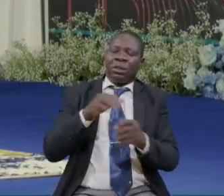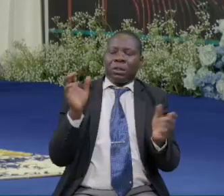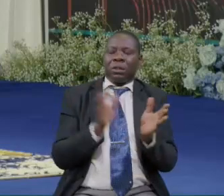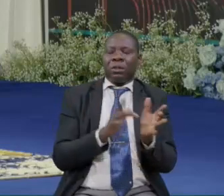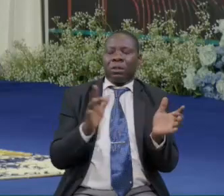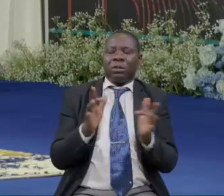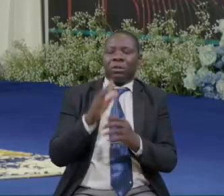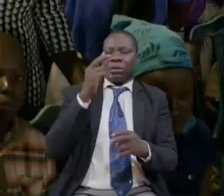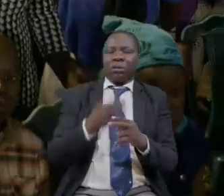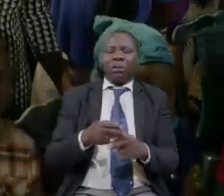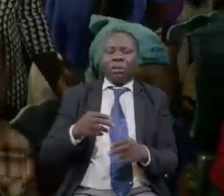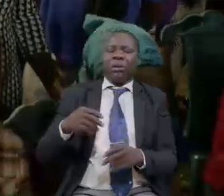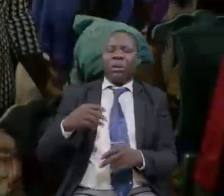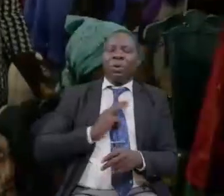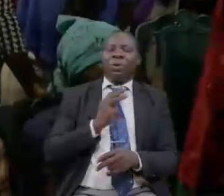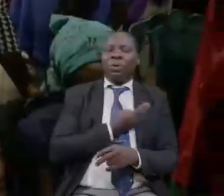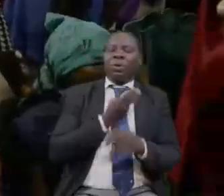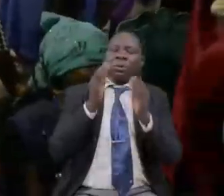name we pray.